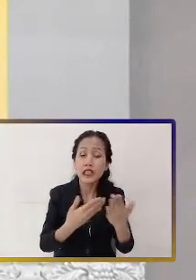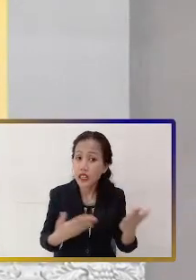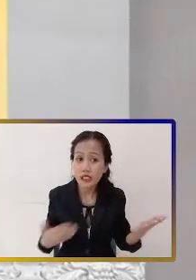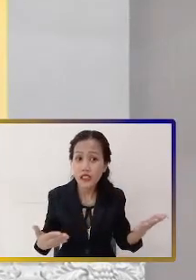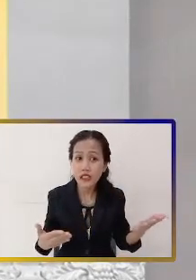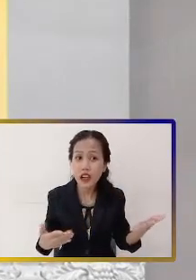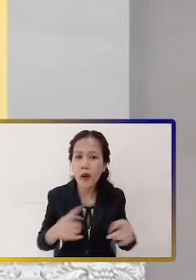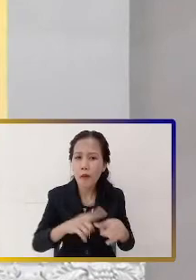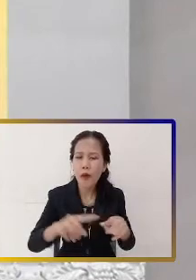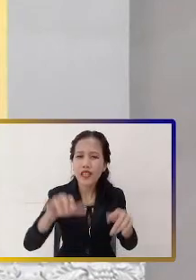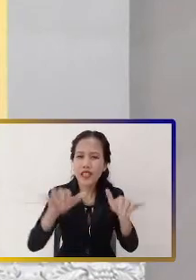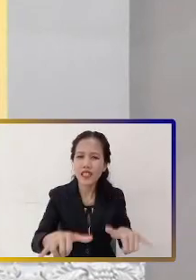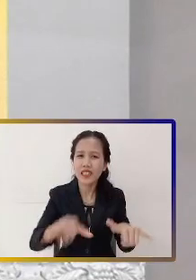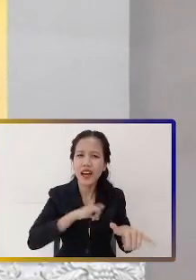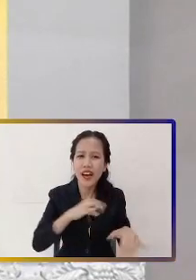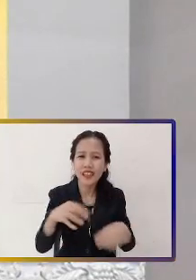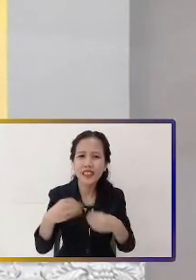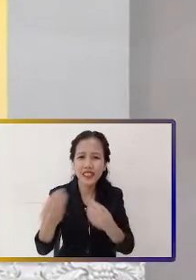Boy.